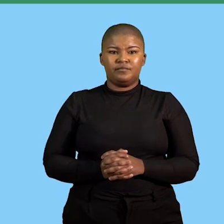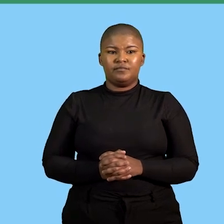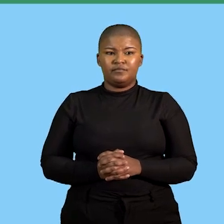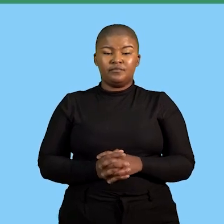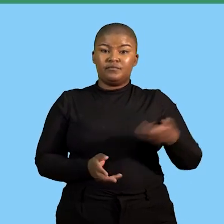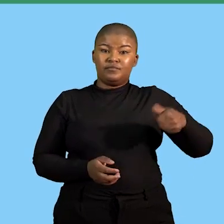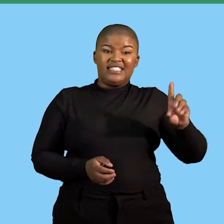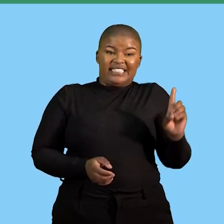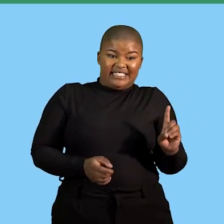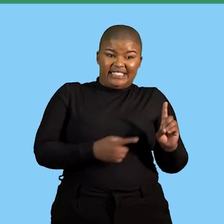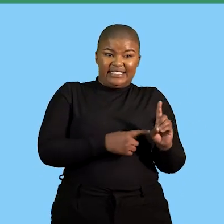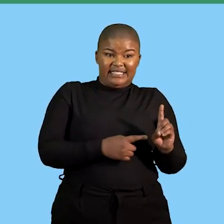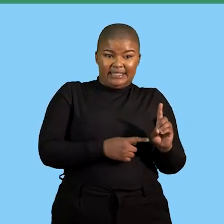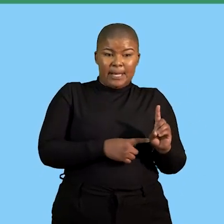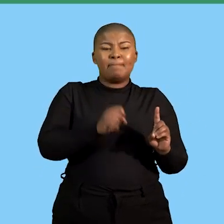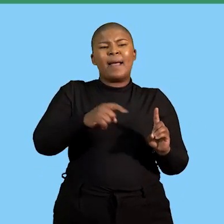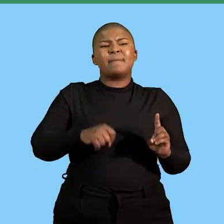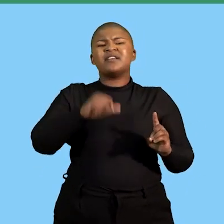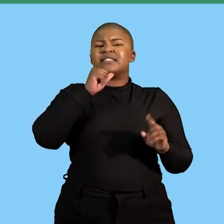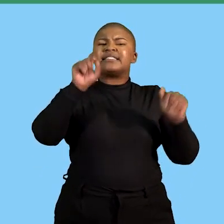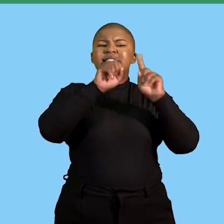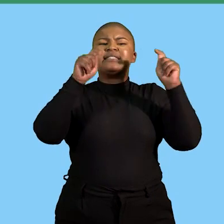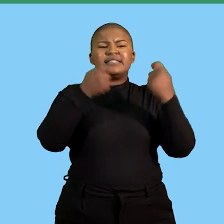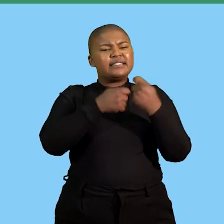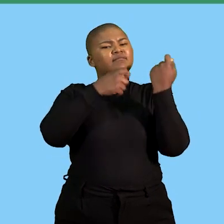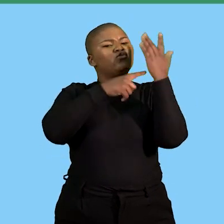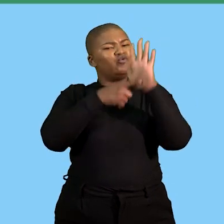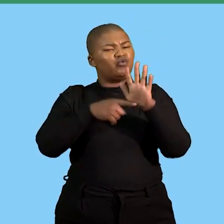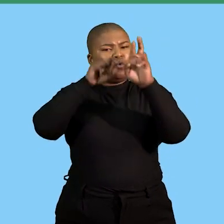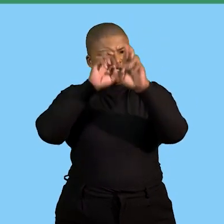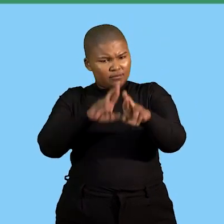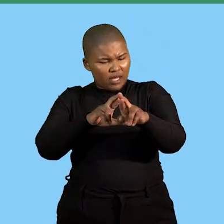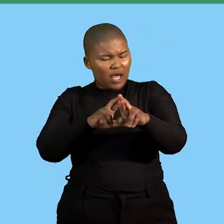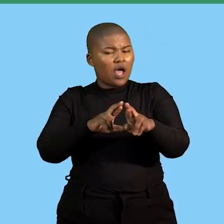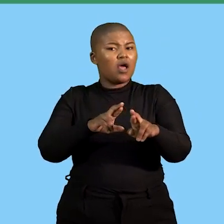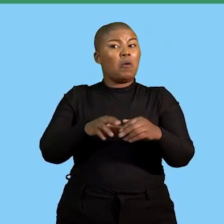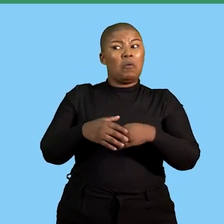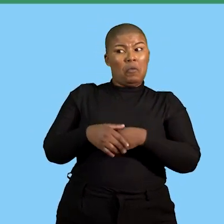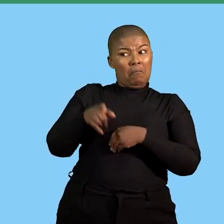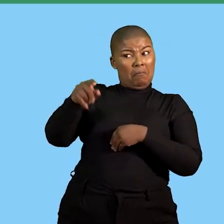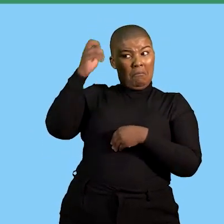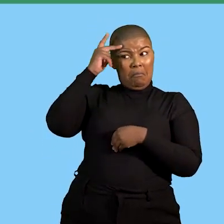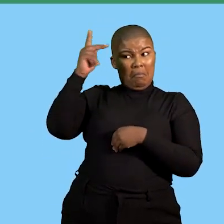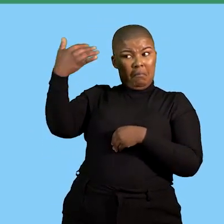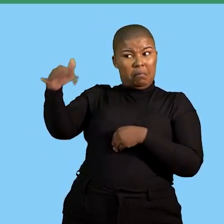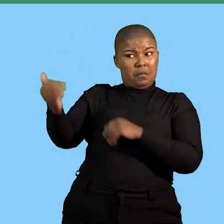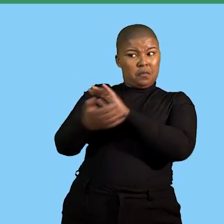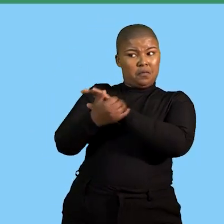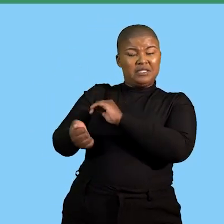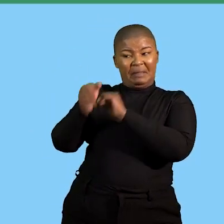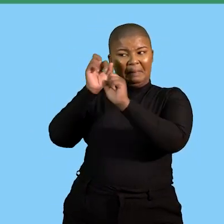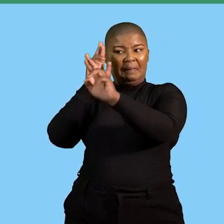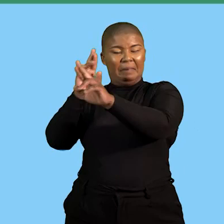Then option D talks about teams which show respect for the knowledge and skills of other